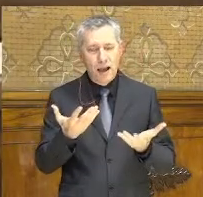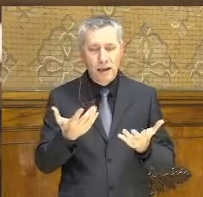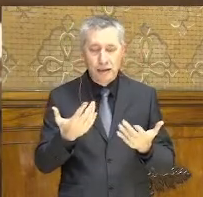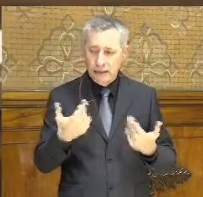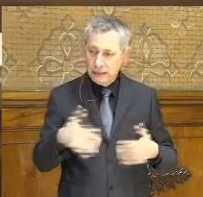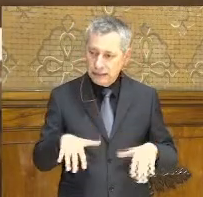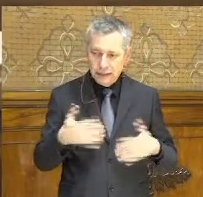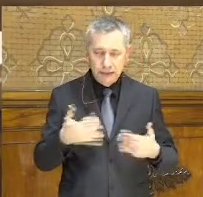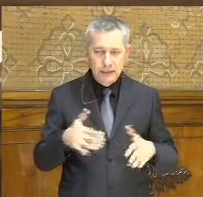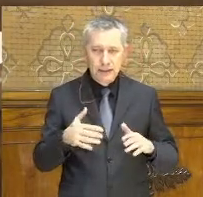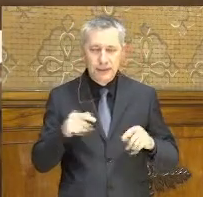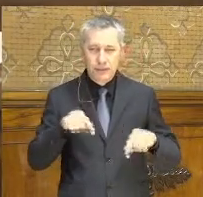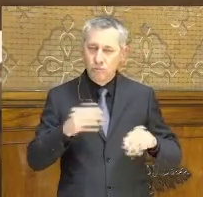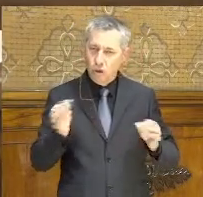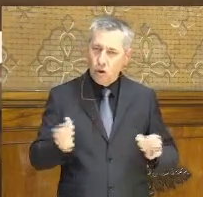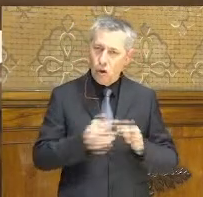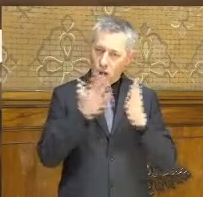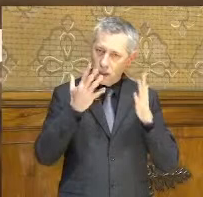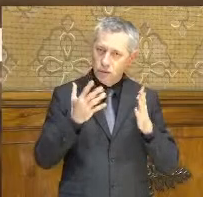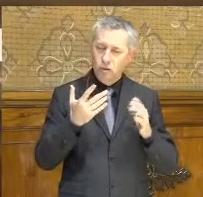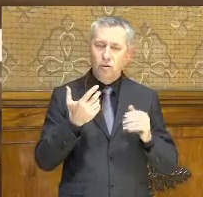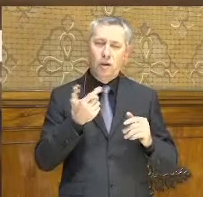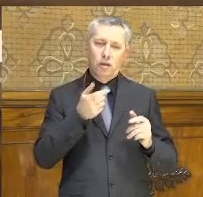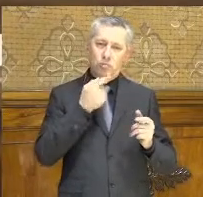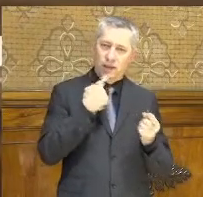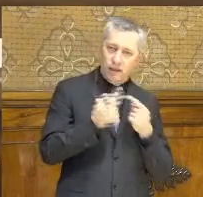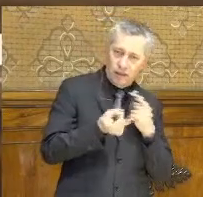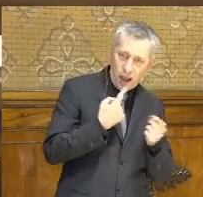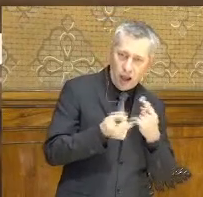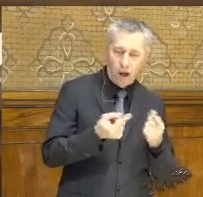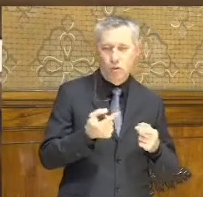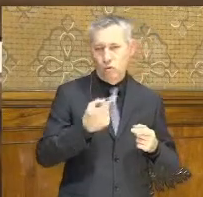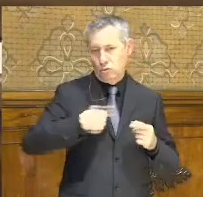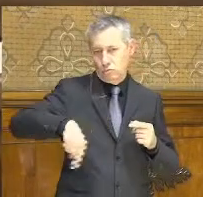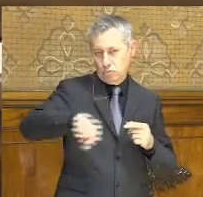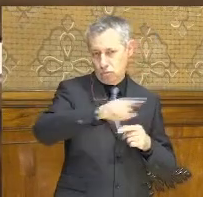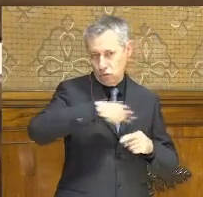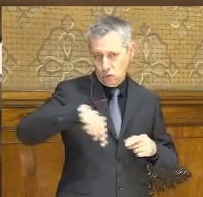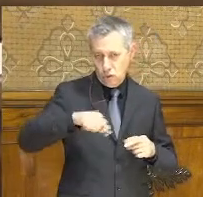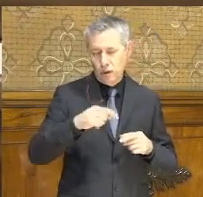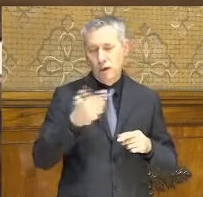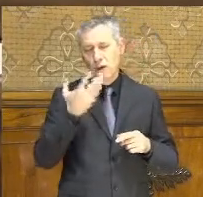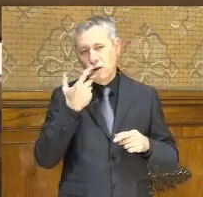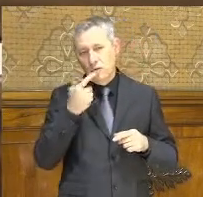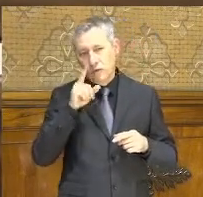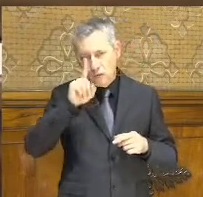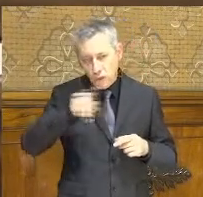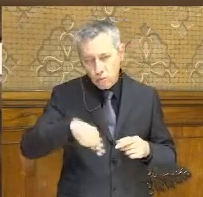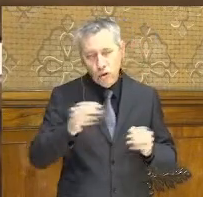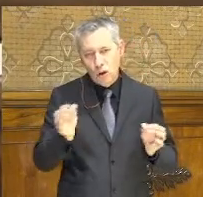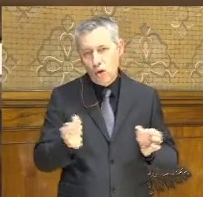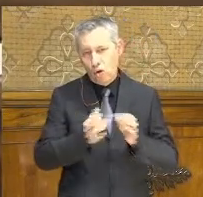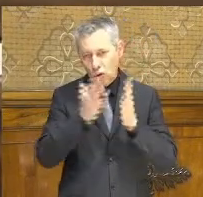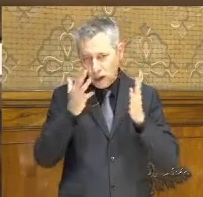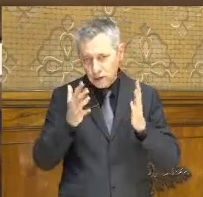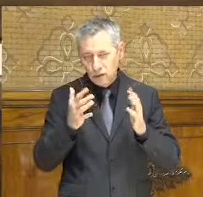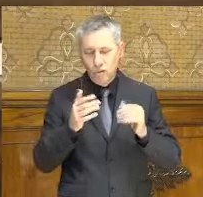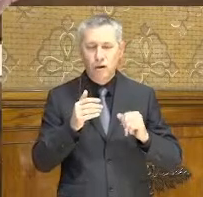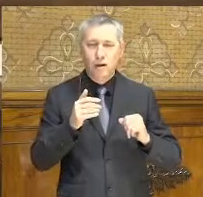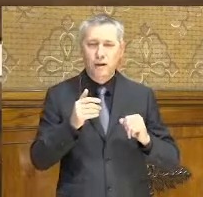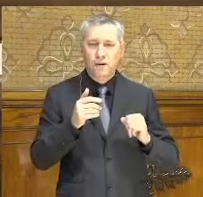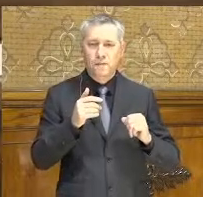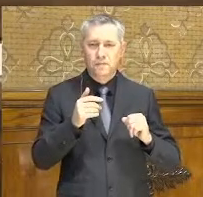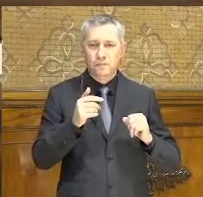opportunity and this occasion of dialogue, I had also the chance of going through your lecture, the